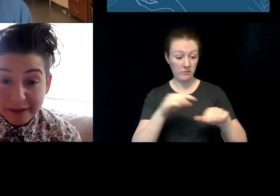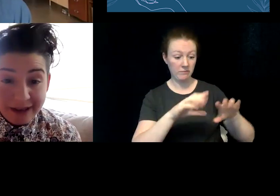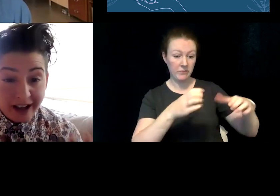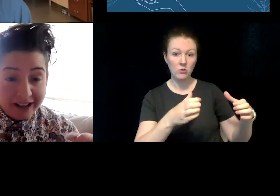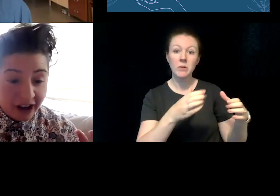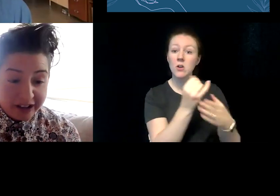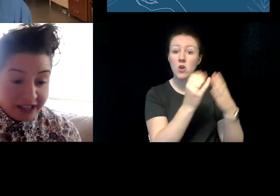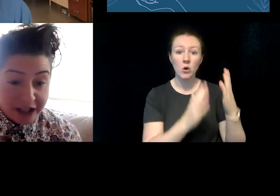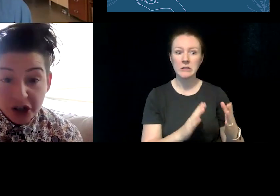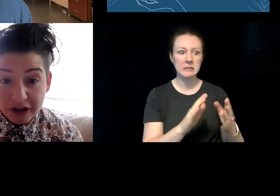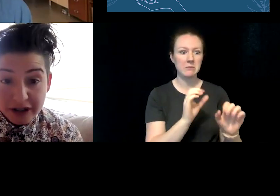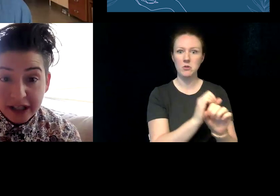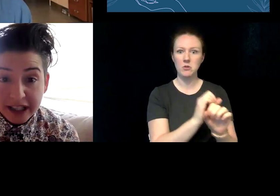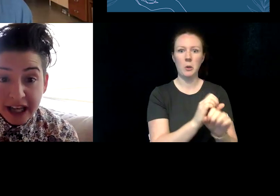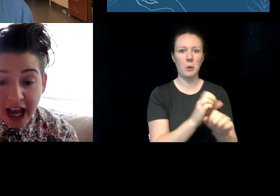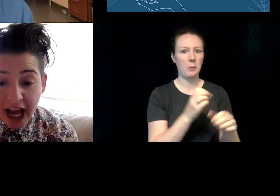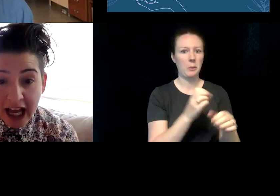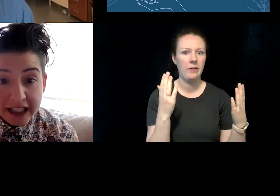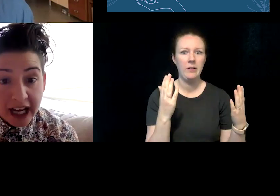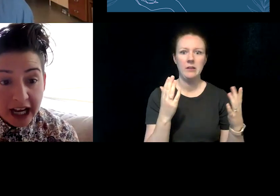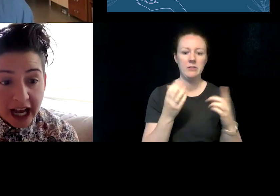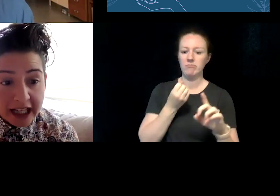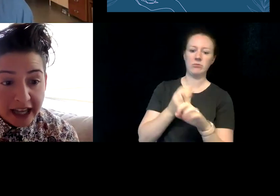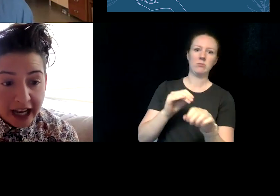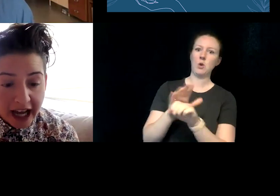existence became unessential suddenly,